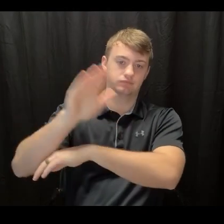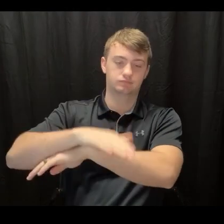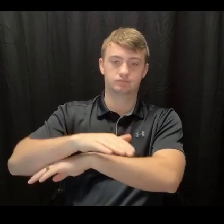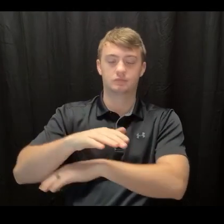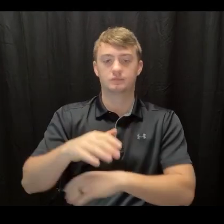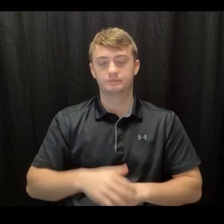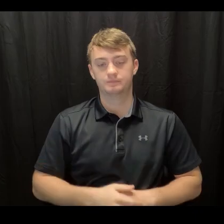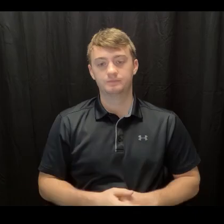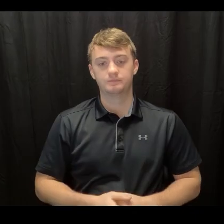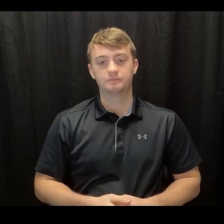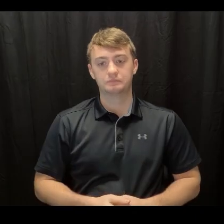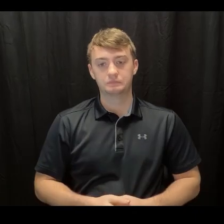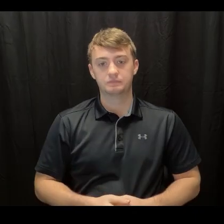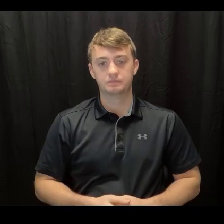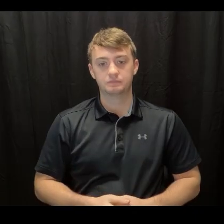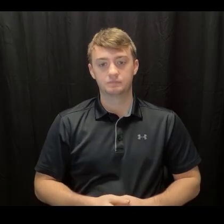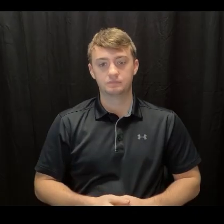the day.